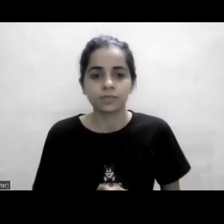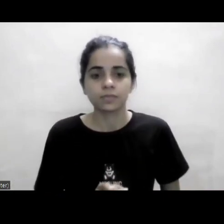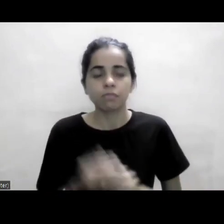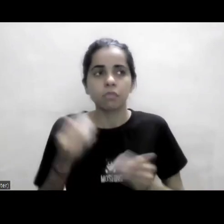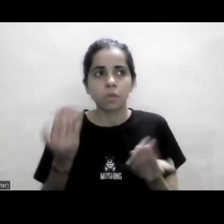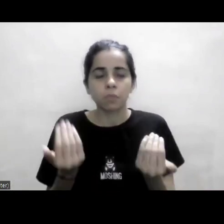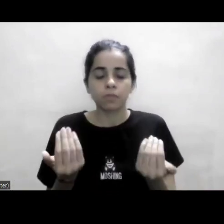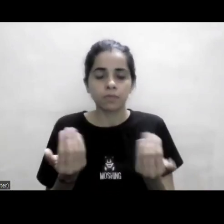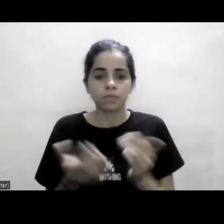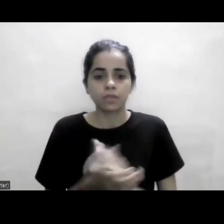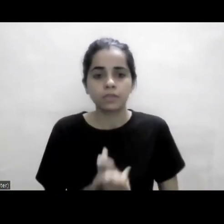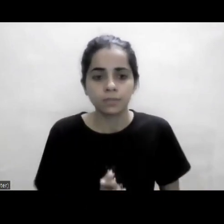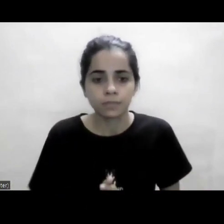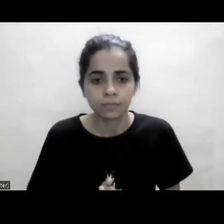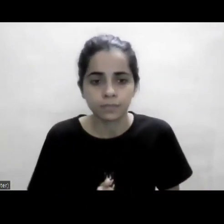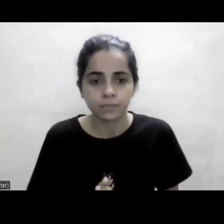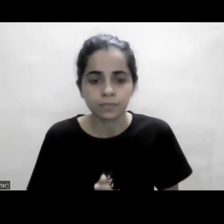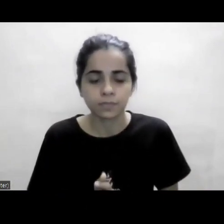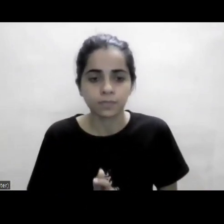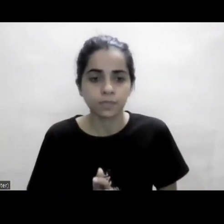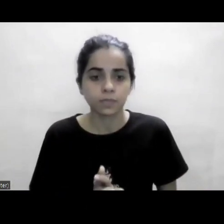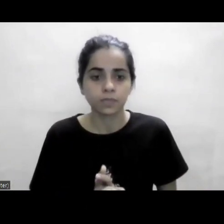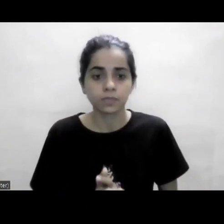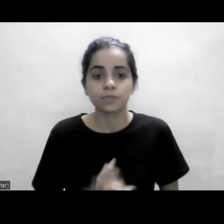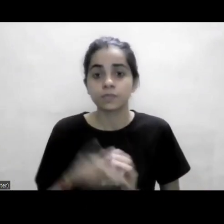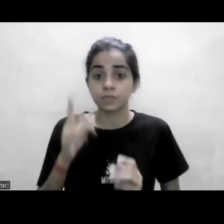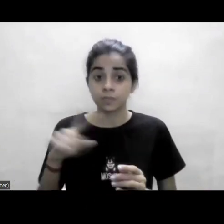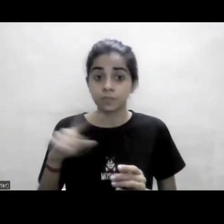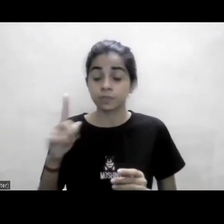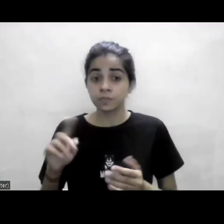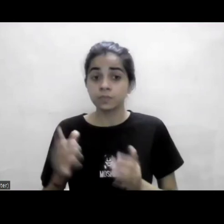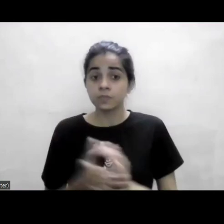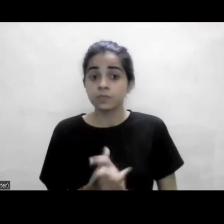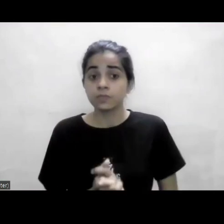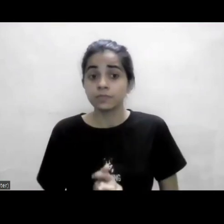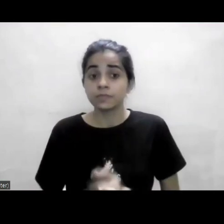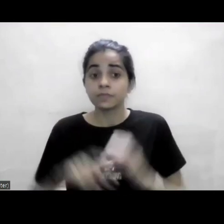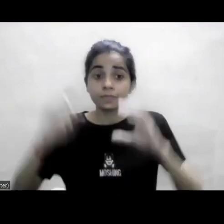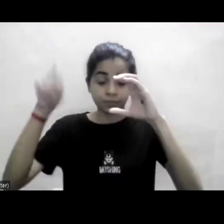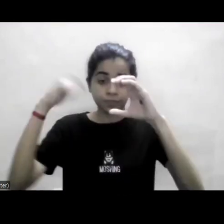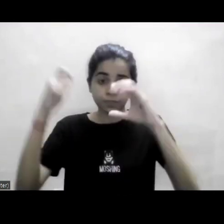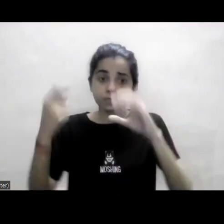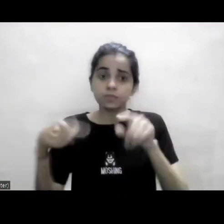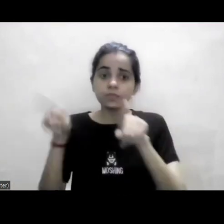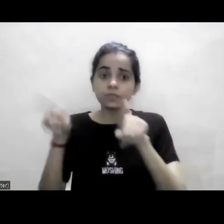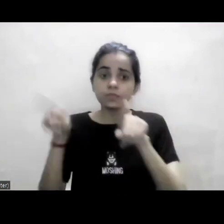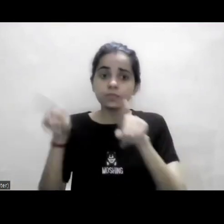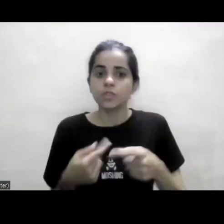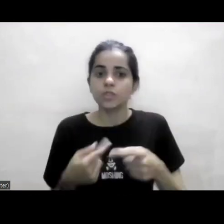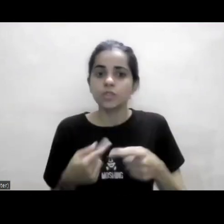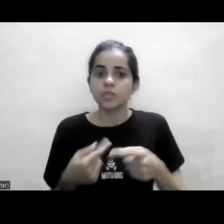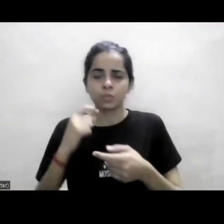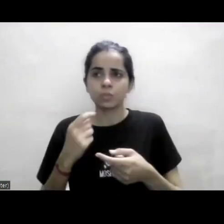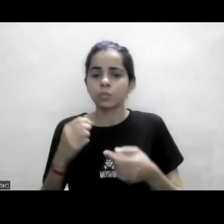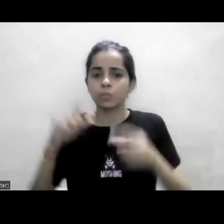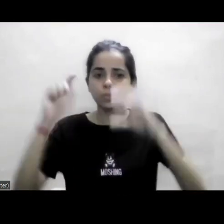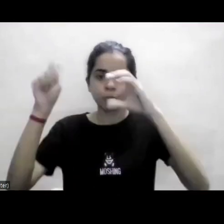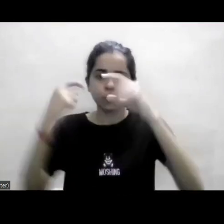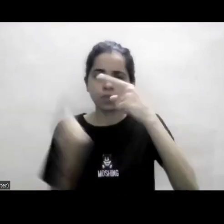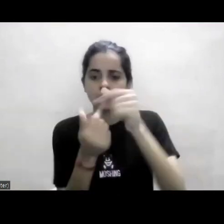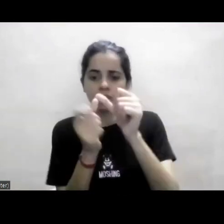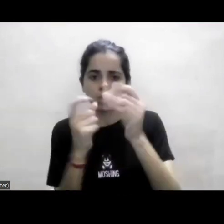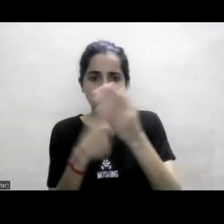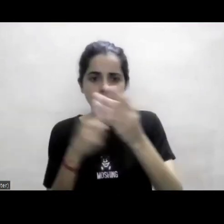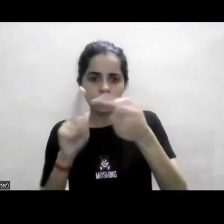teenagers yes. watching the movies. Right. So, and films like that, Tare Zameen Par would, you know, try to intensify